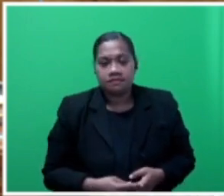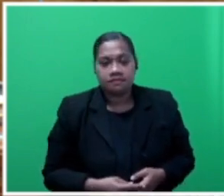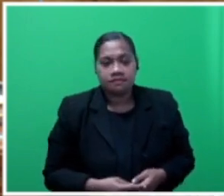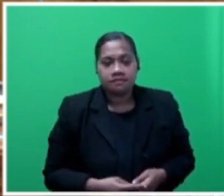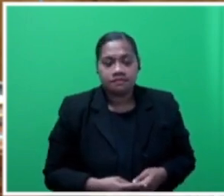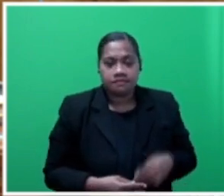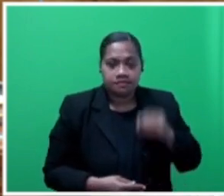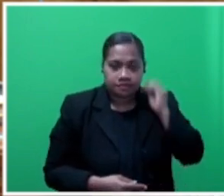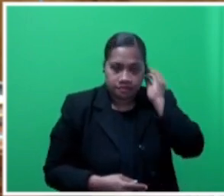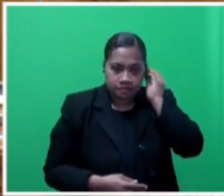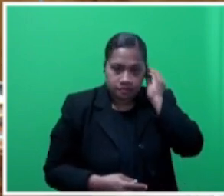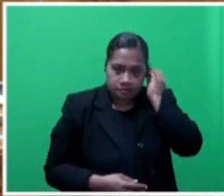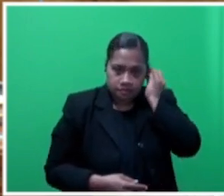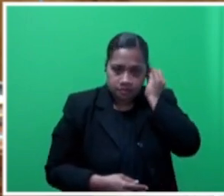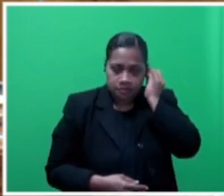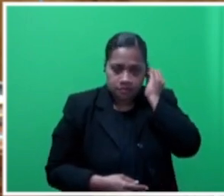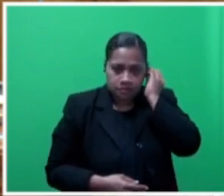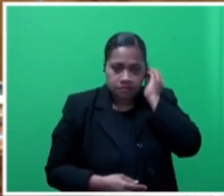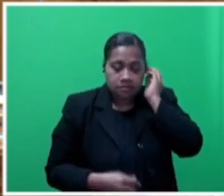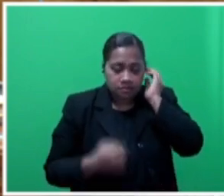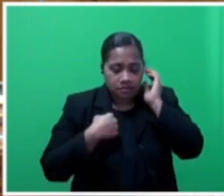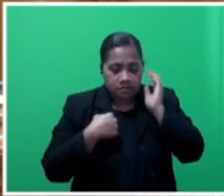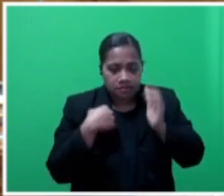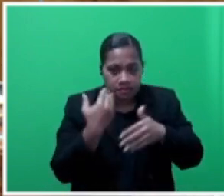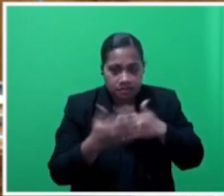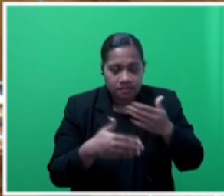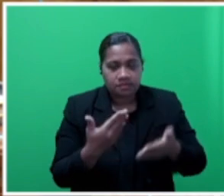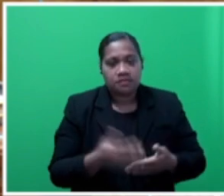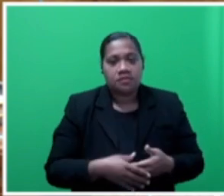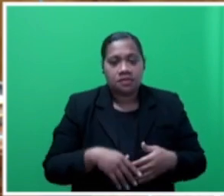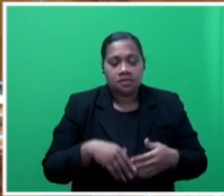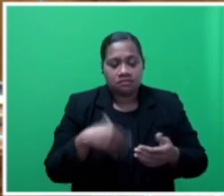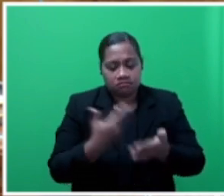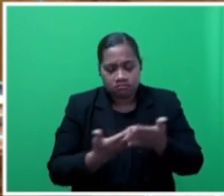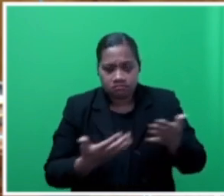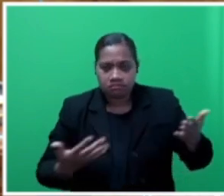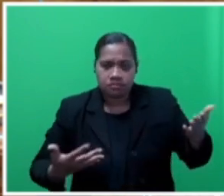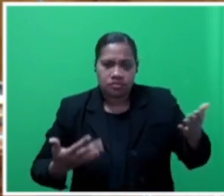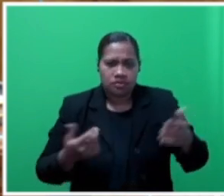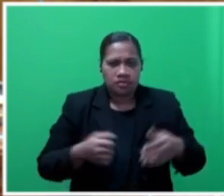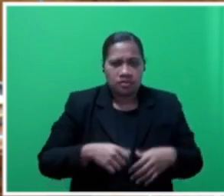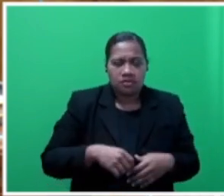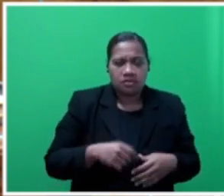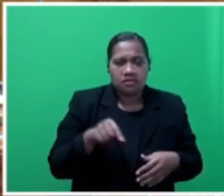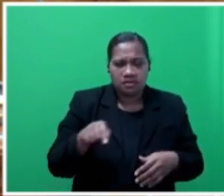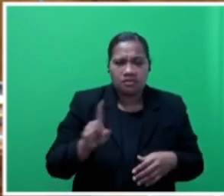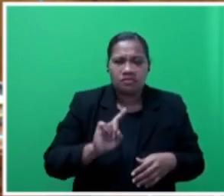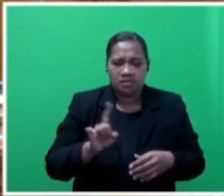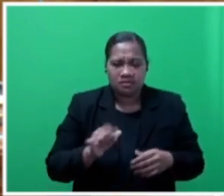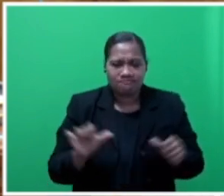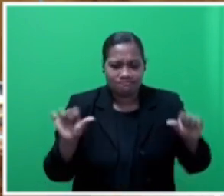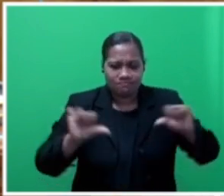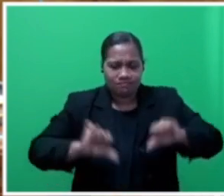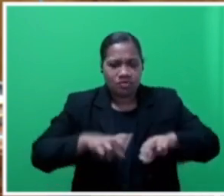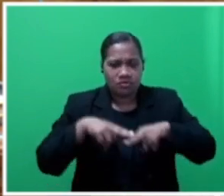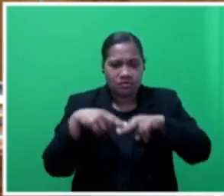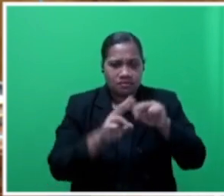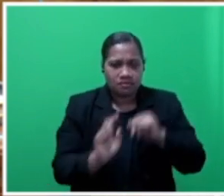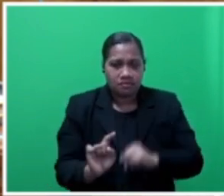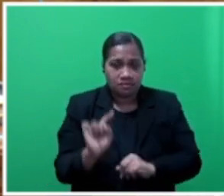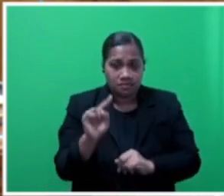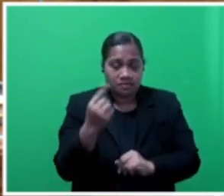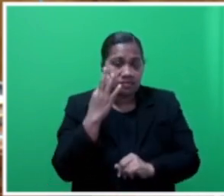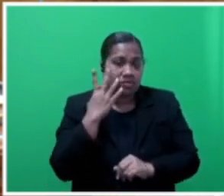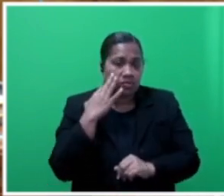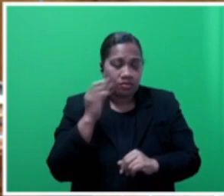I will be deliberating further in details on the failure and inconsistency of the Fiji First fiscal framework when